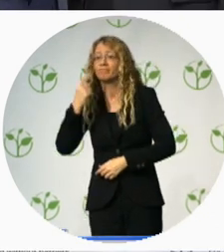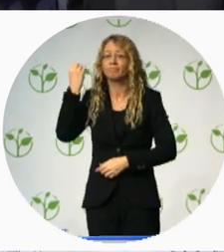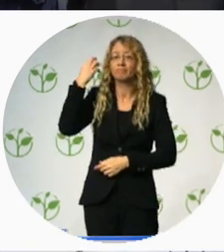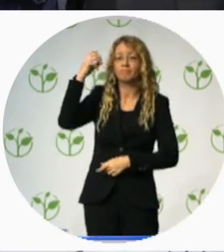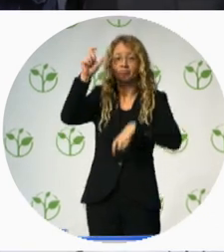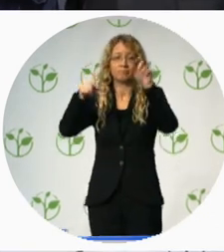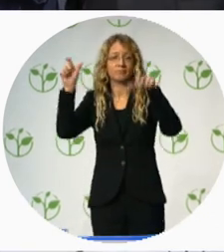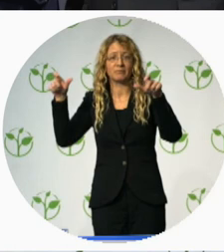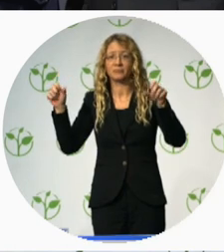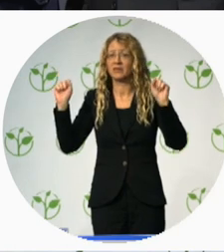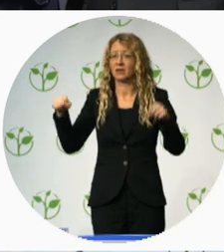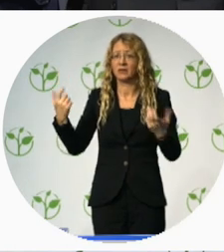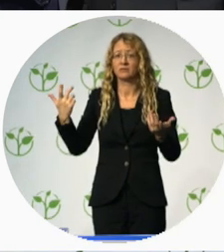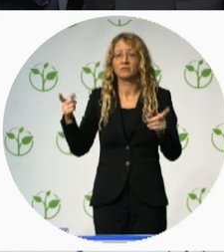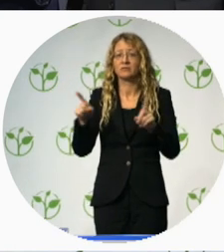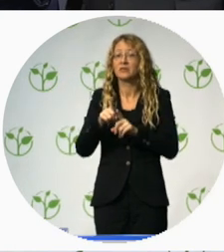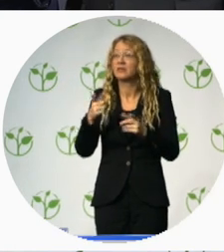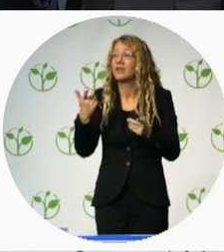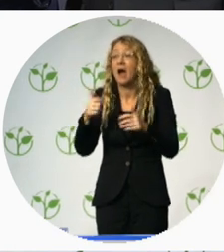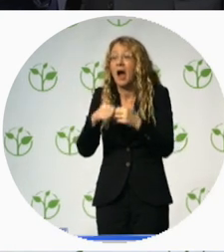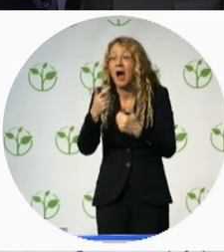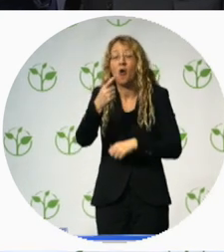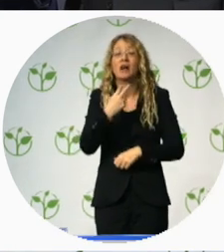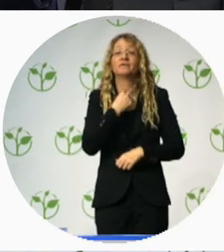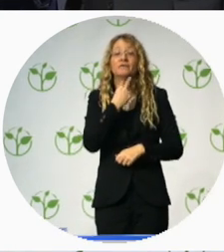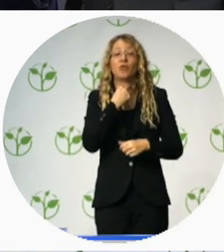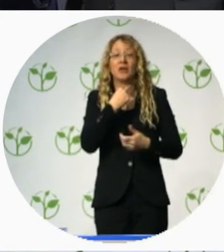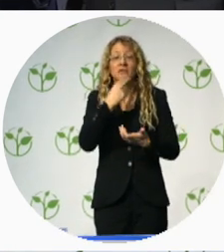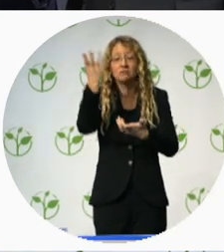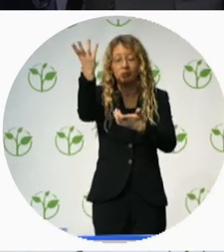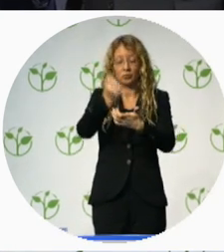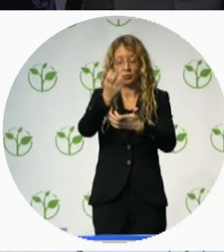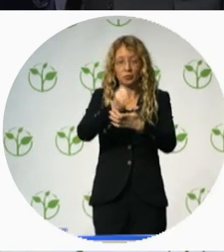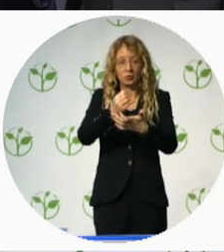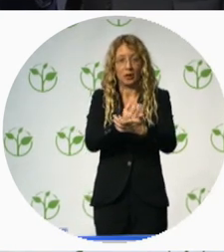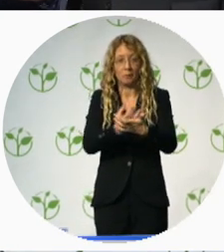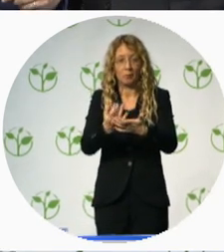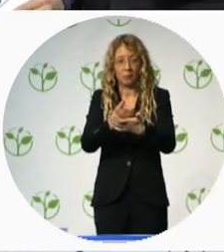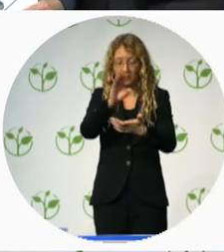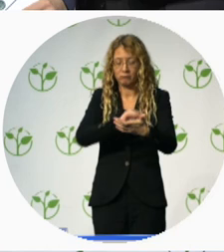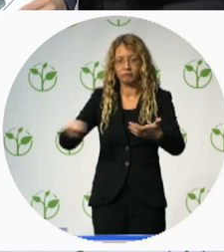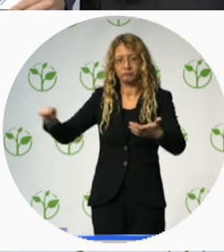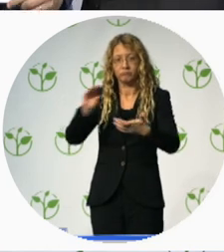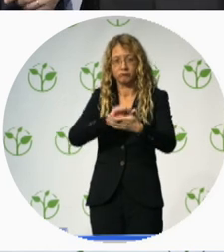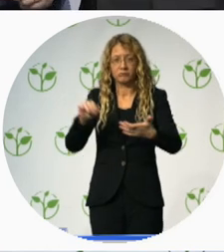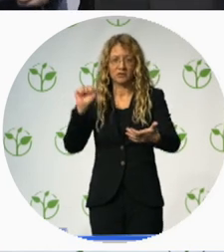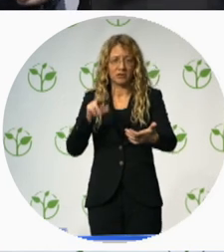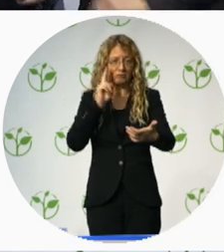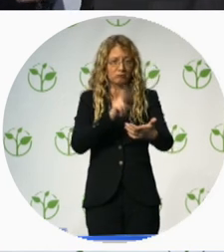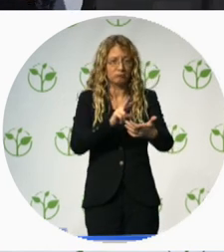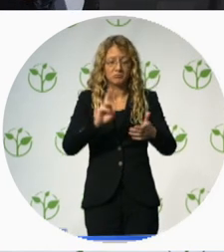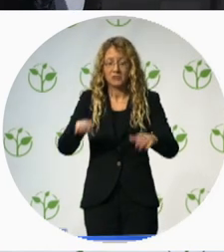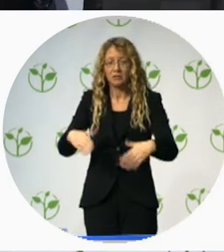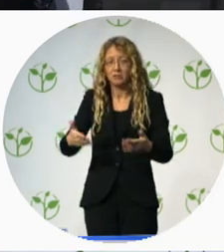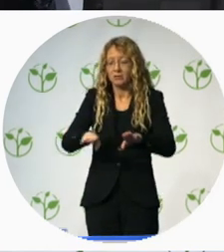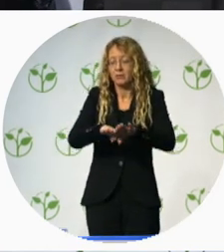other technologies, customers can have real-time conversations when they need to call service companies, book a table at a restaurant, or talk to a doctor.